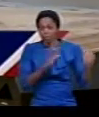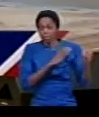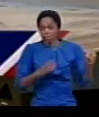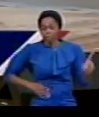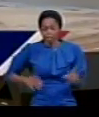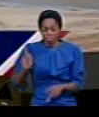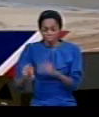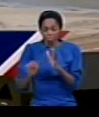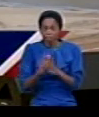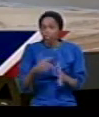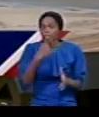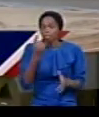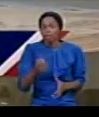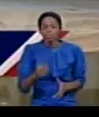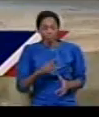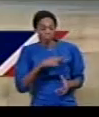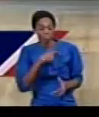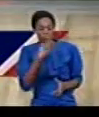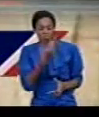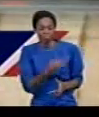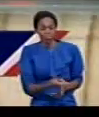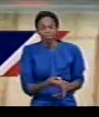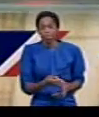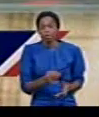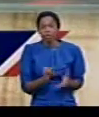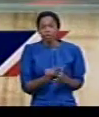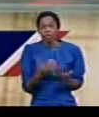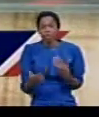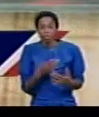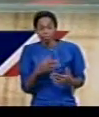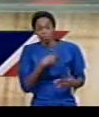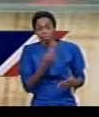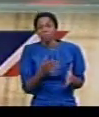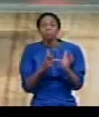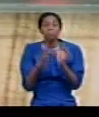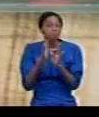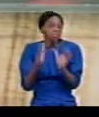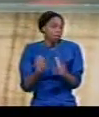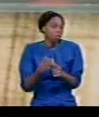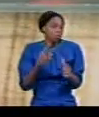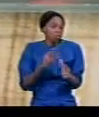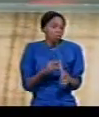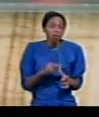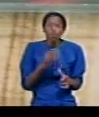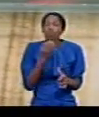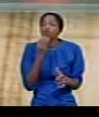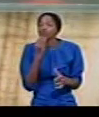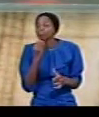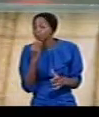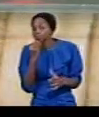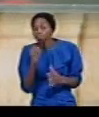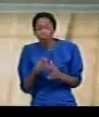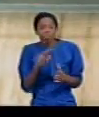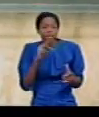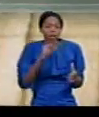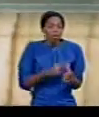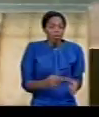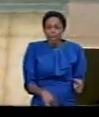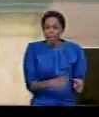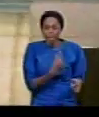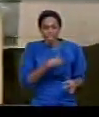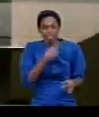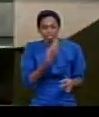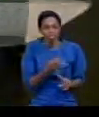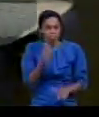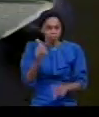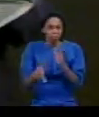their religion, whether the religion is Christianity, of course, or Judaism, or any other religion, the people